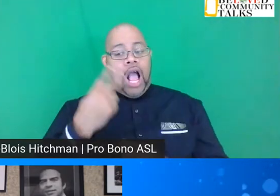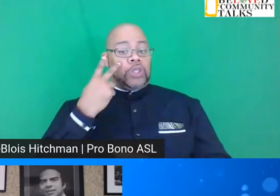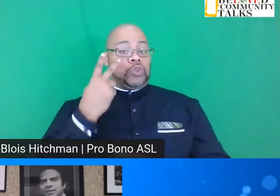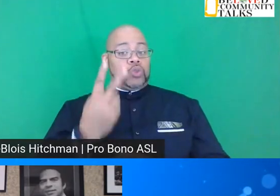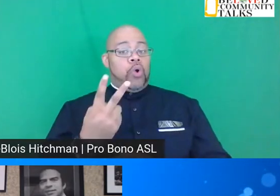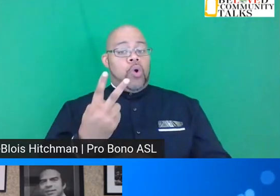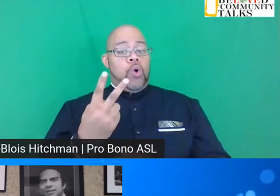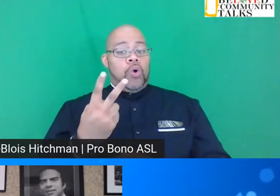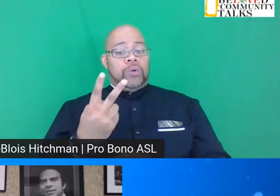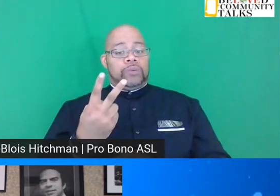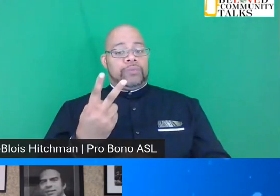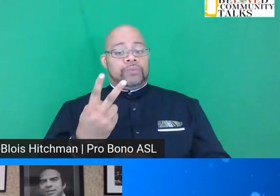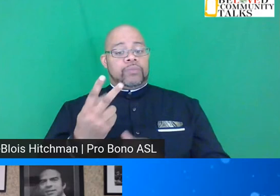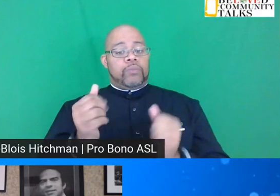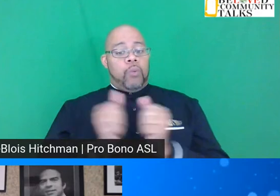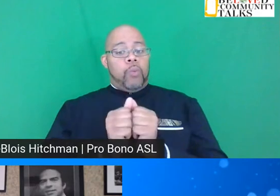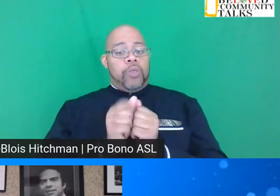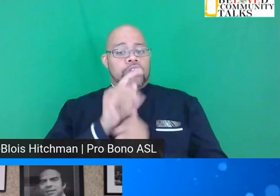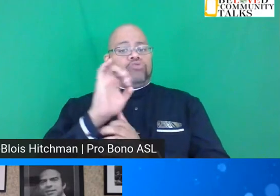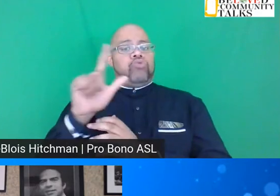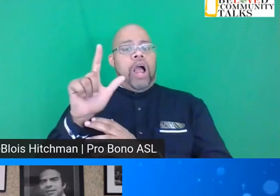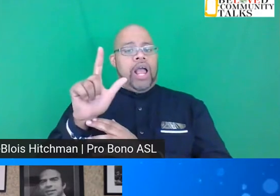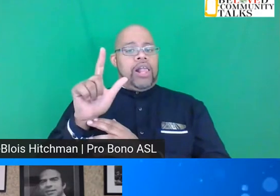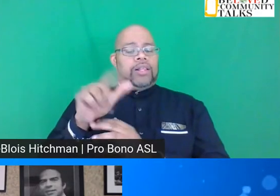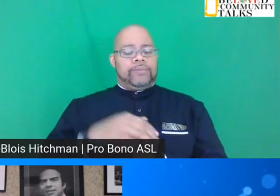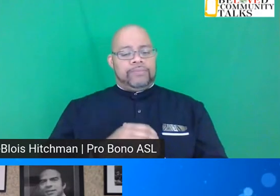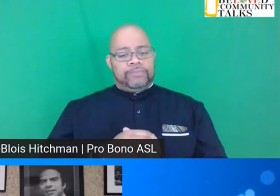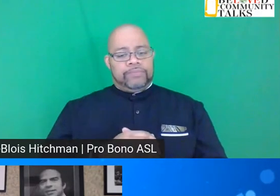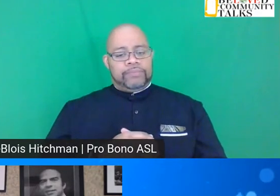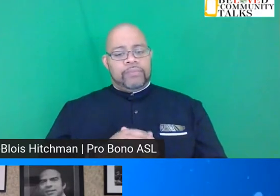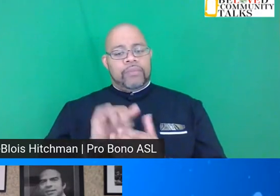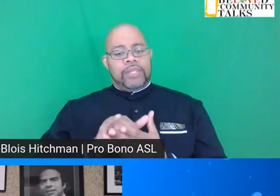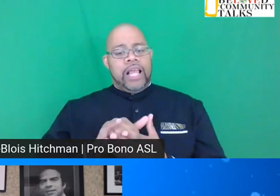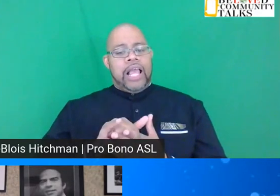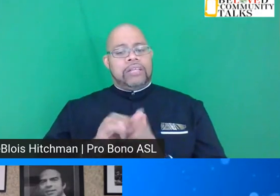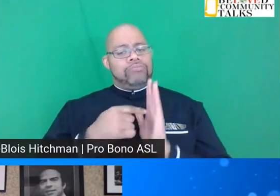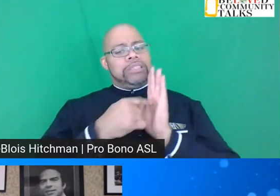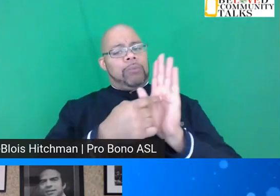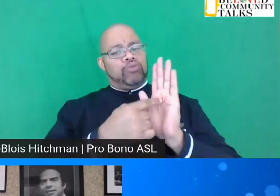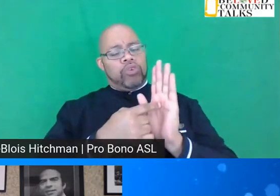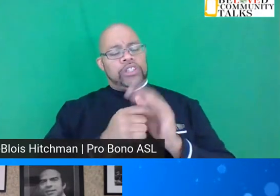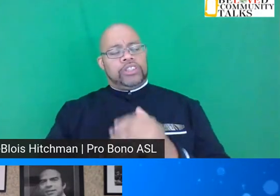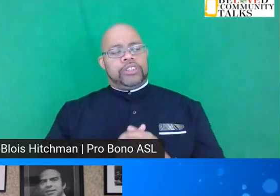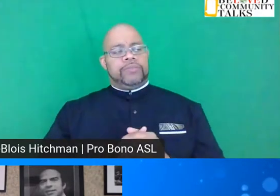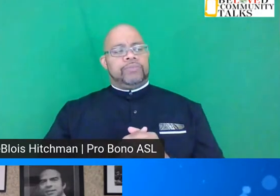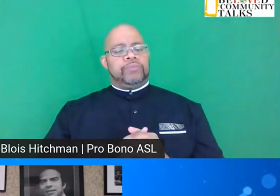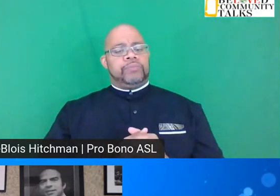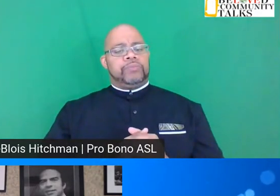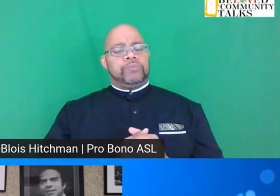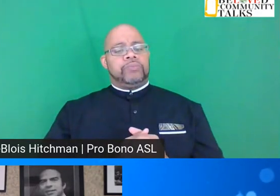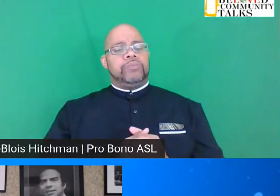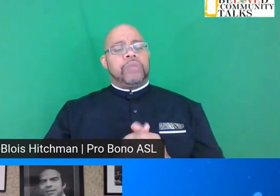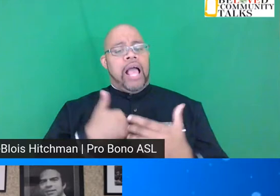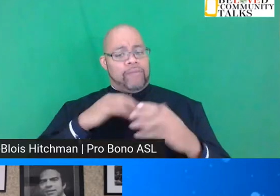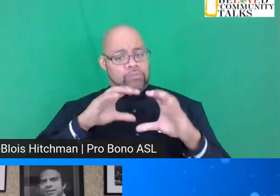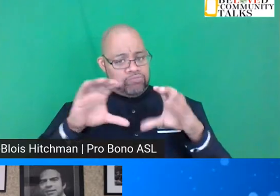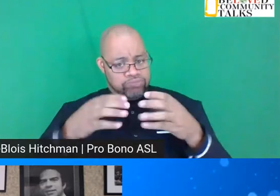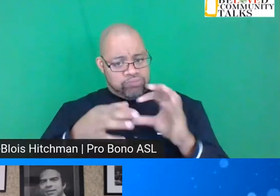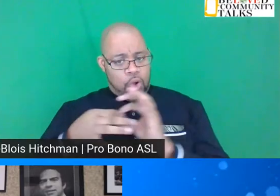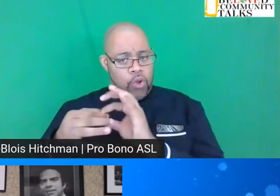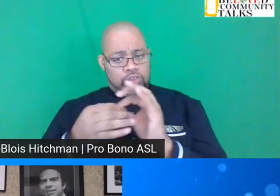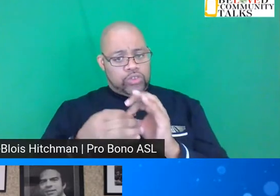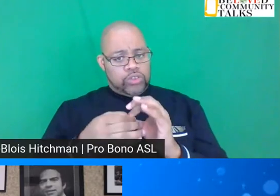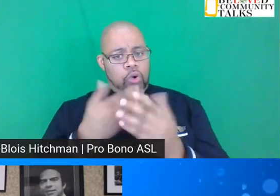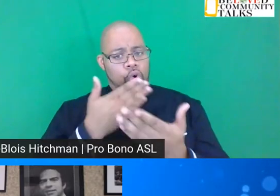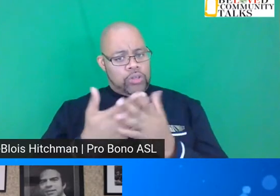with the trial. That it was a demonstration that there was a coalition of goodwill in